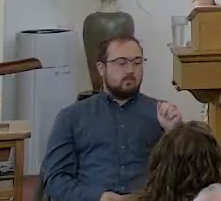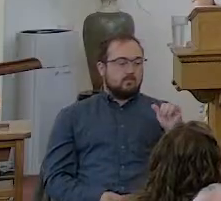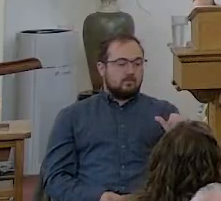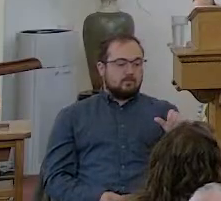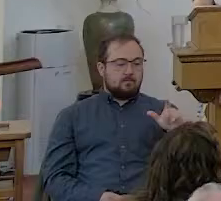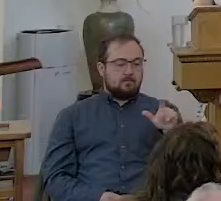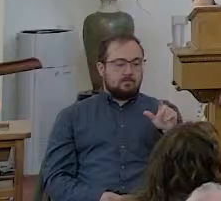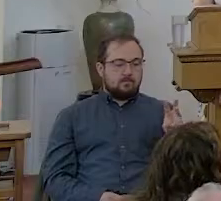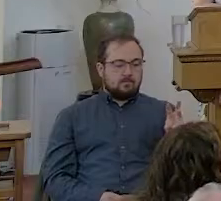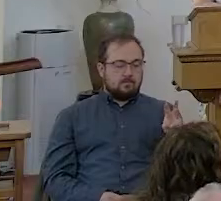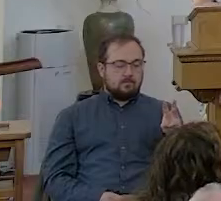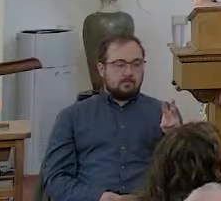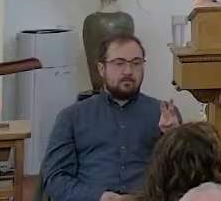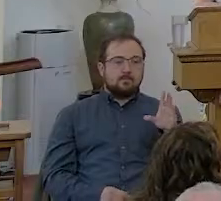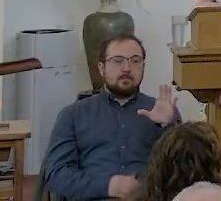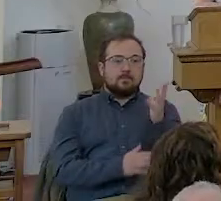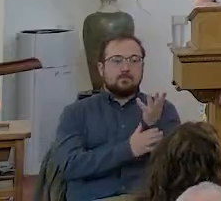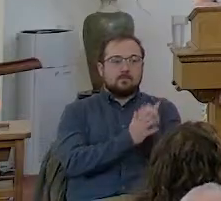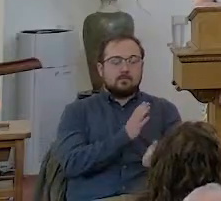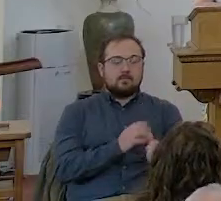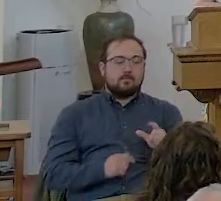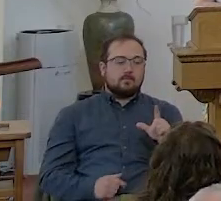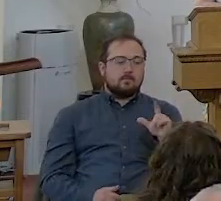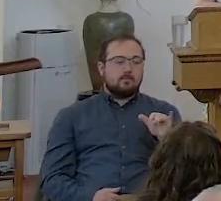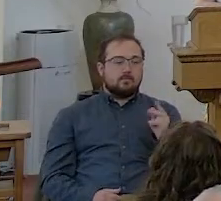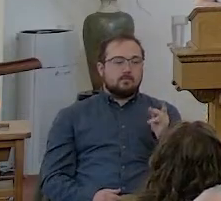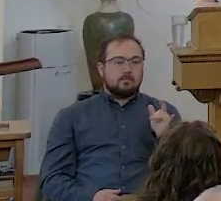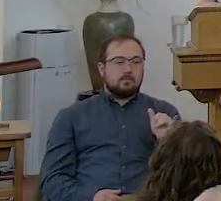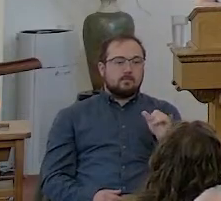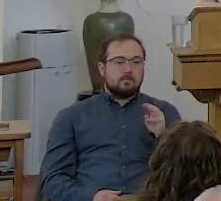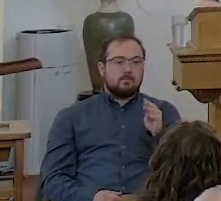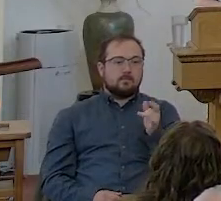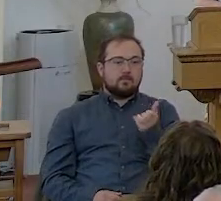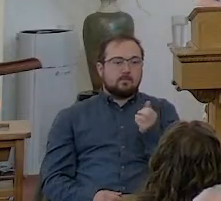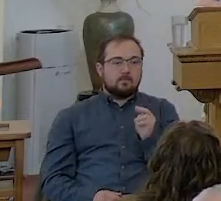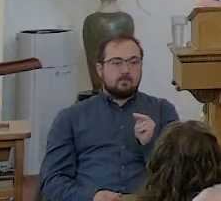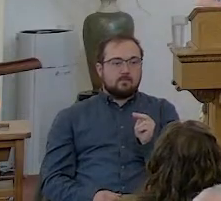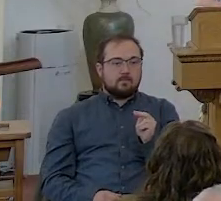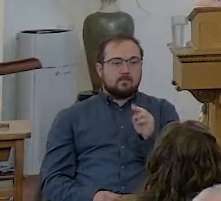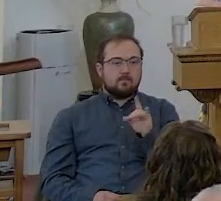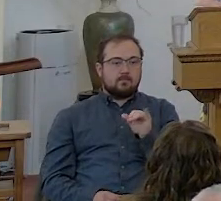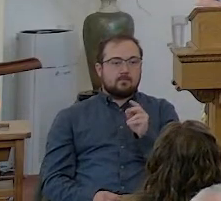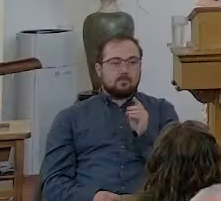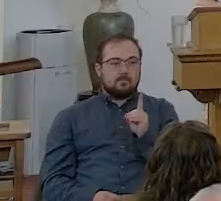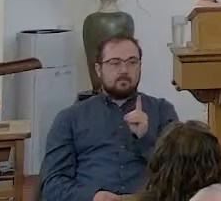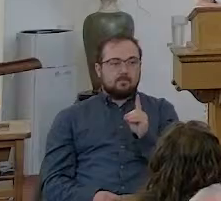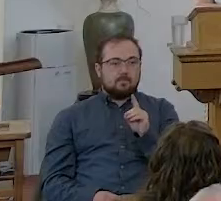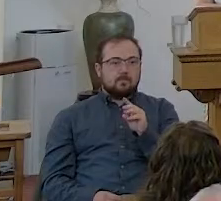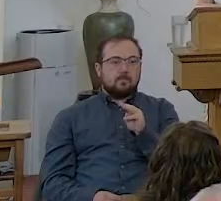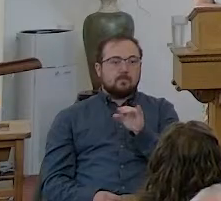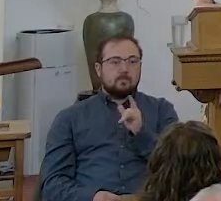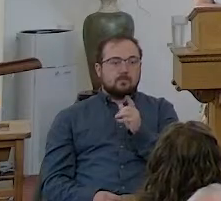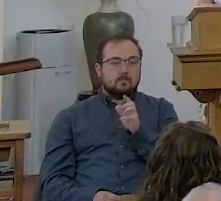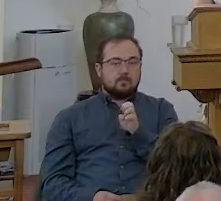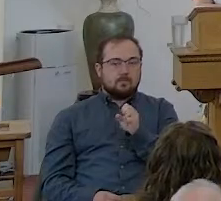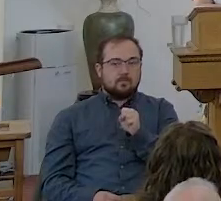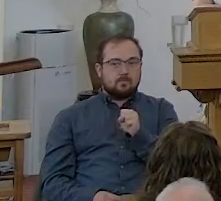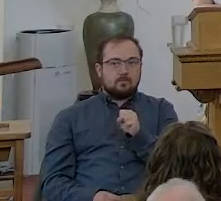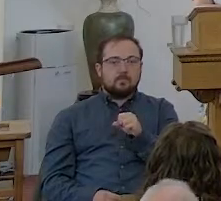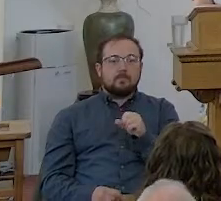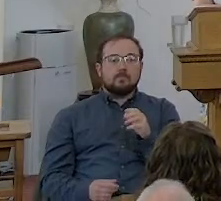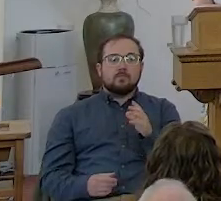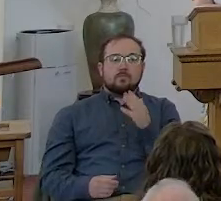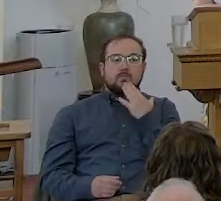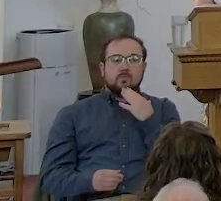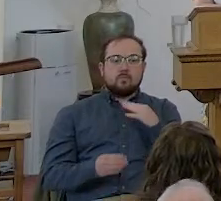26th. Lenny Martin and David Gortner were good members, strong members here at UUCS,